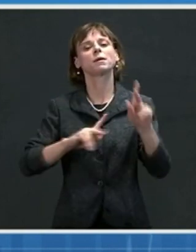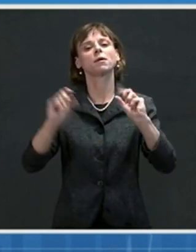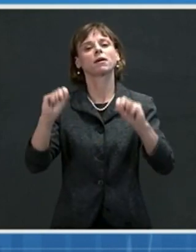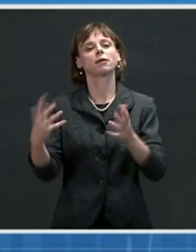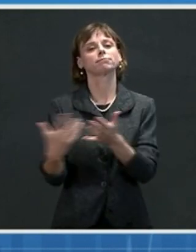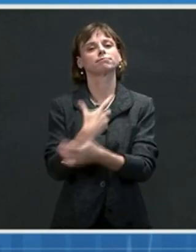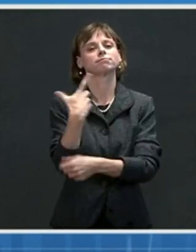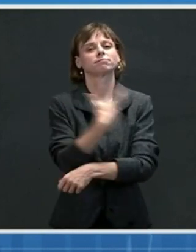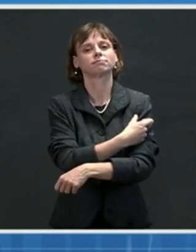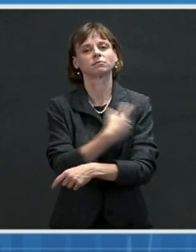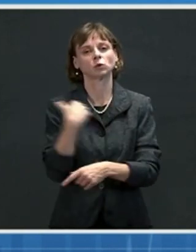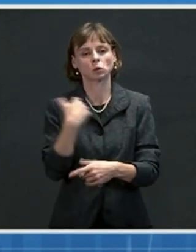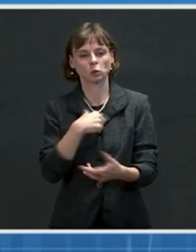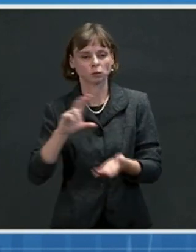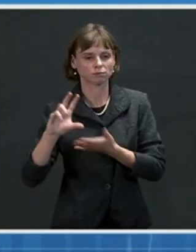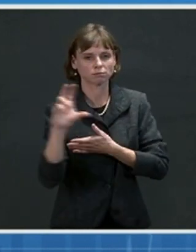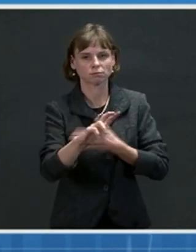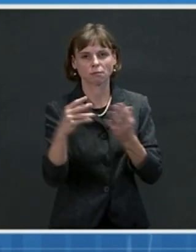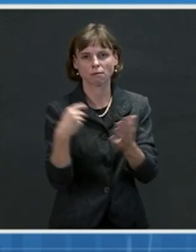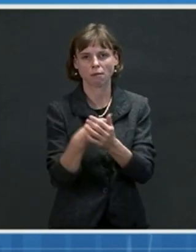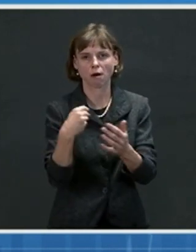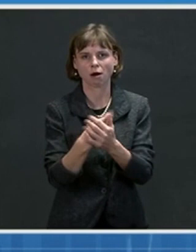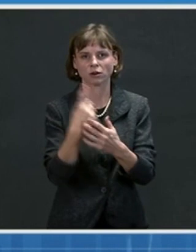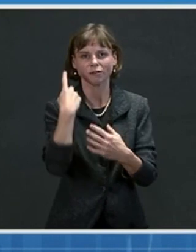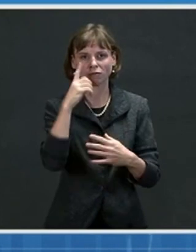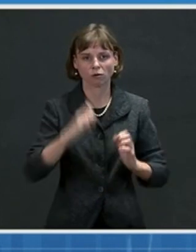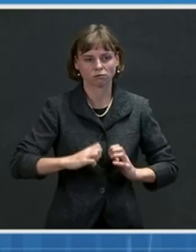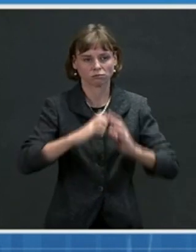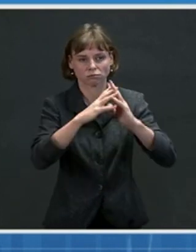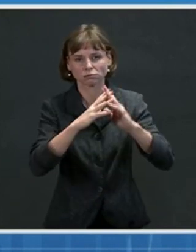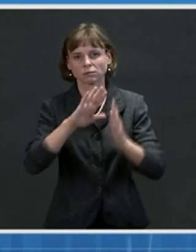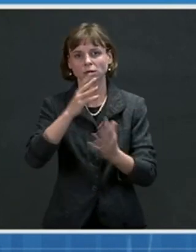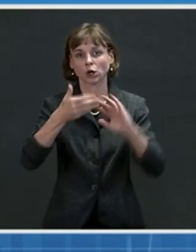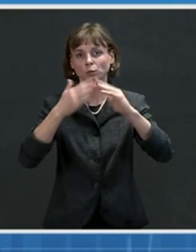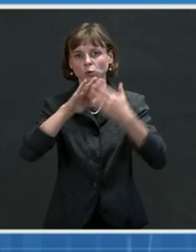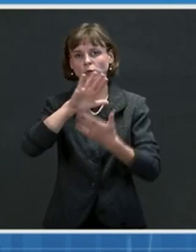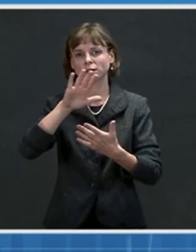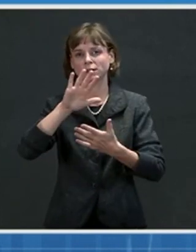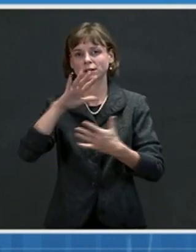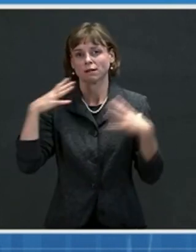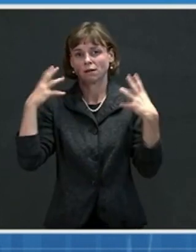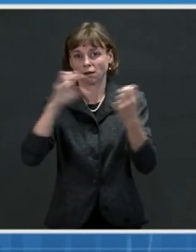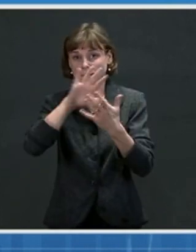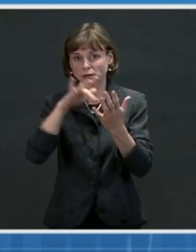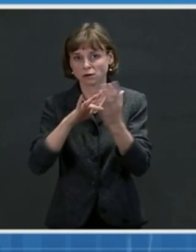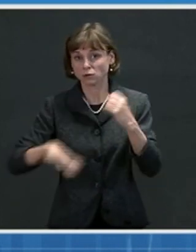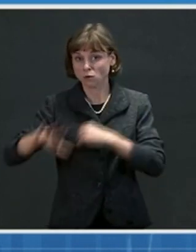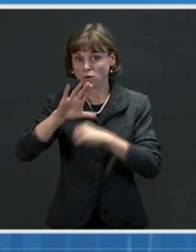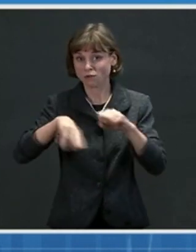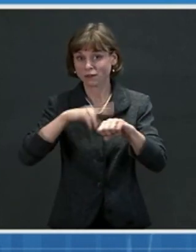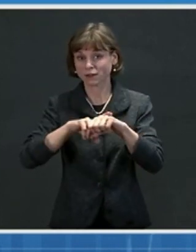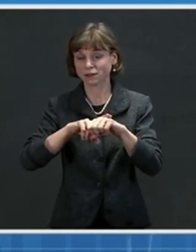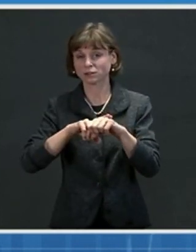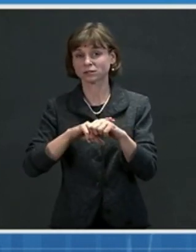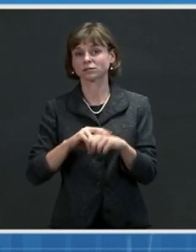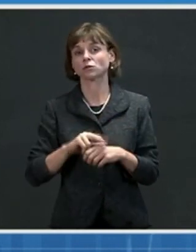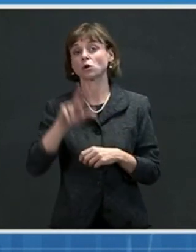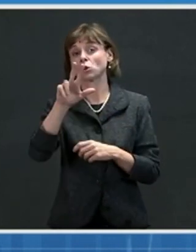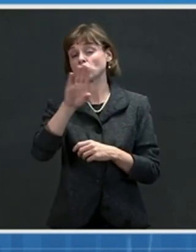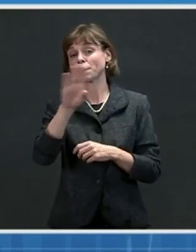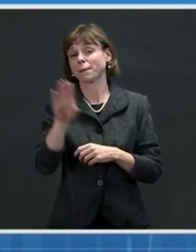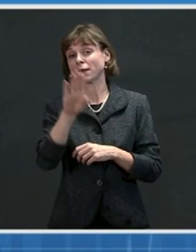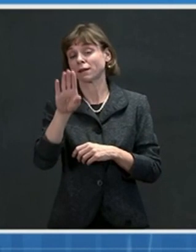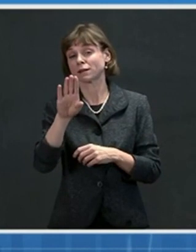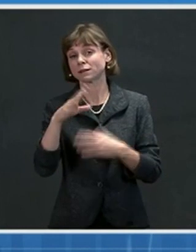bolster community vaccination centers nationwide, with over $3 billion in federal funding across 35